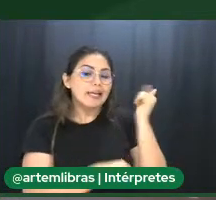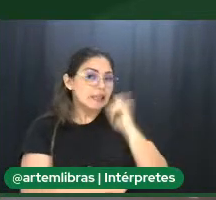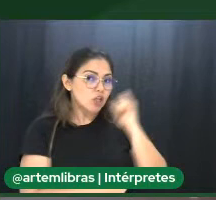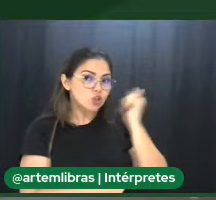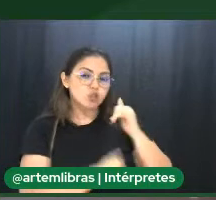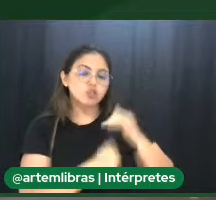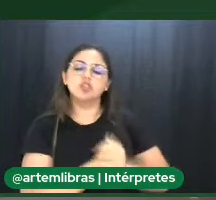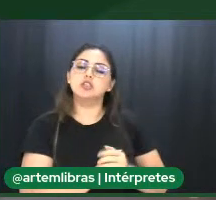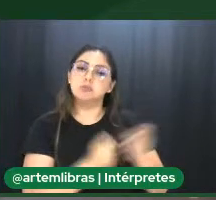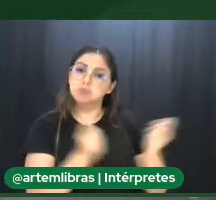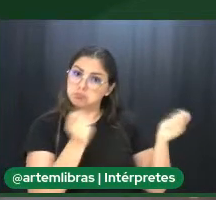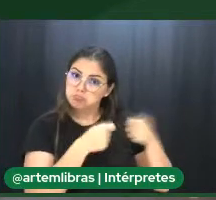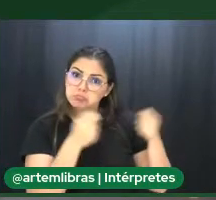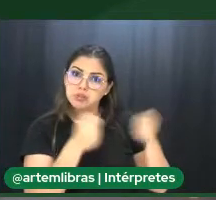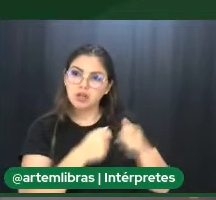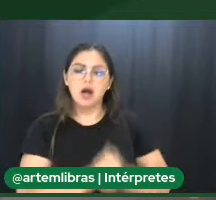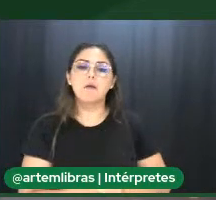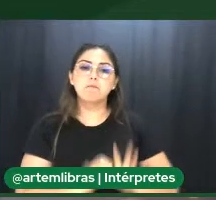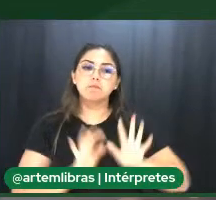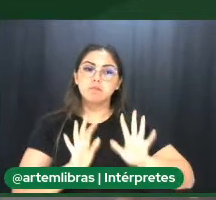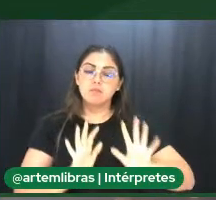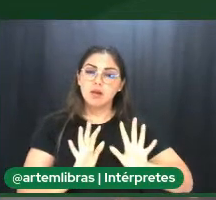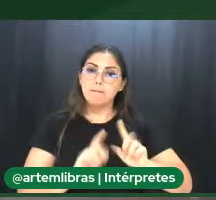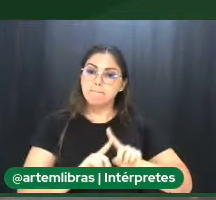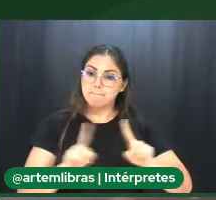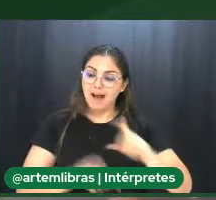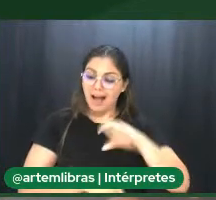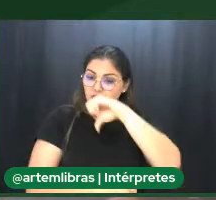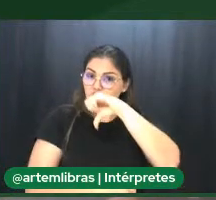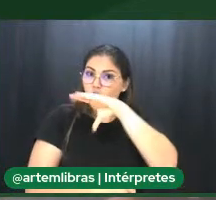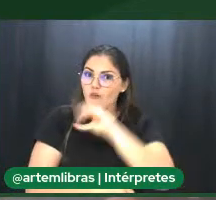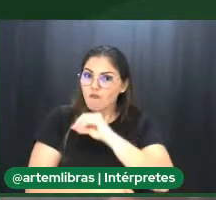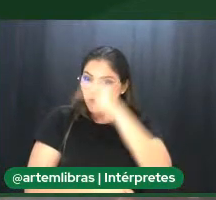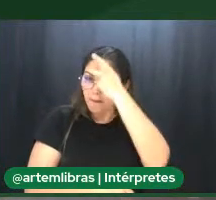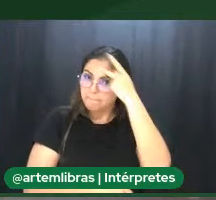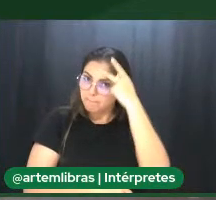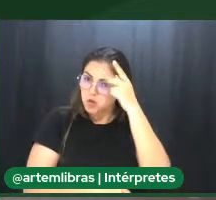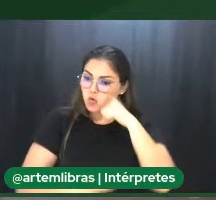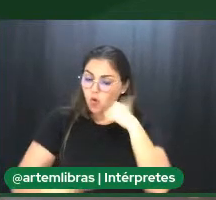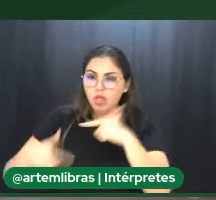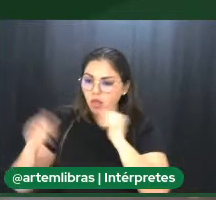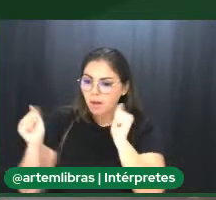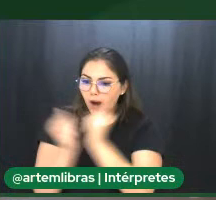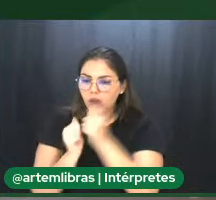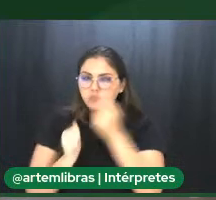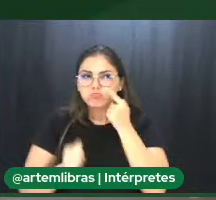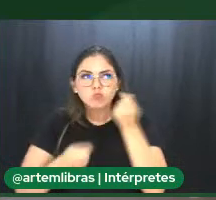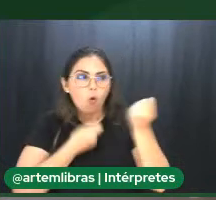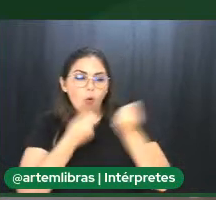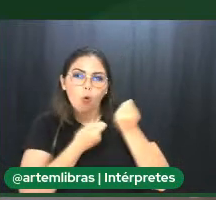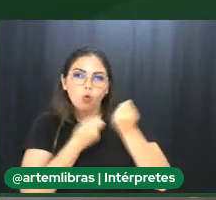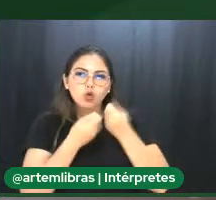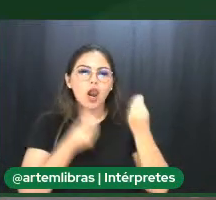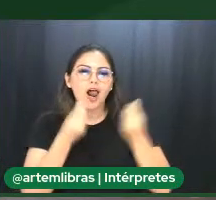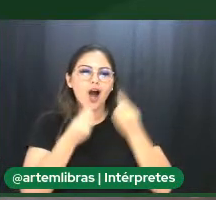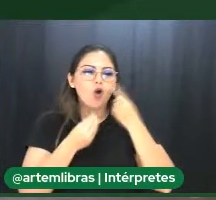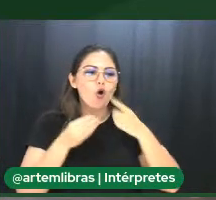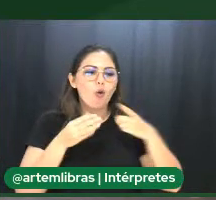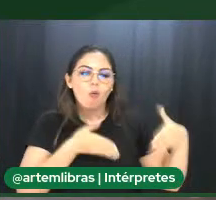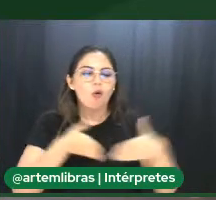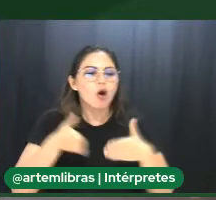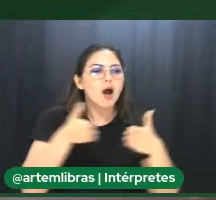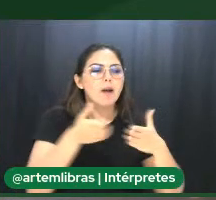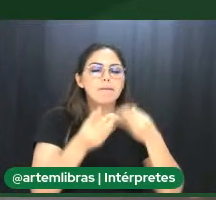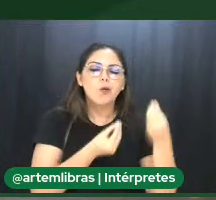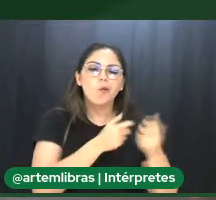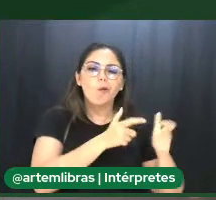who operate this device. And they make the plans for what it's to do and where it's to go and what experiments should be run. They